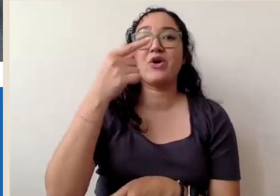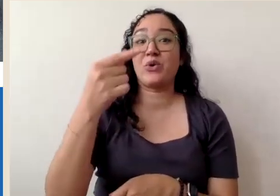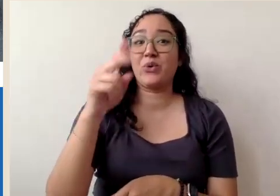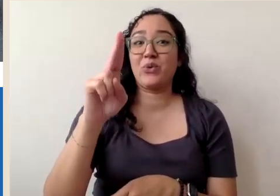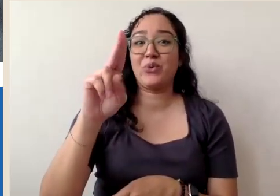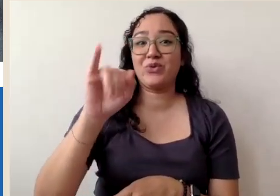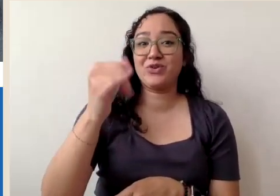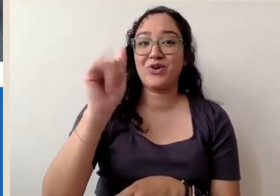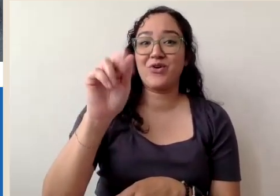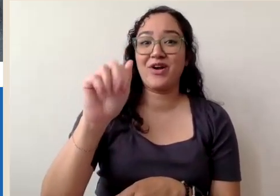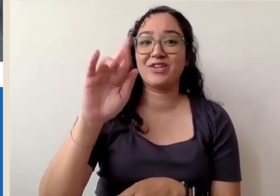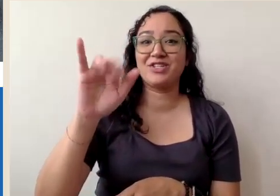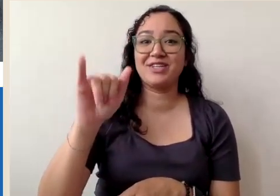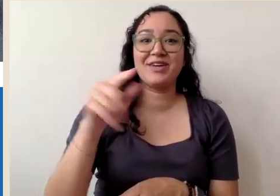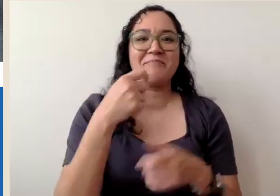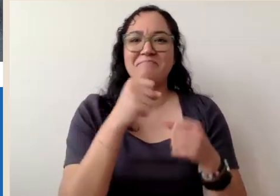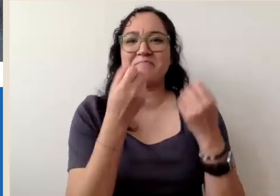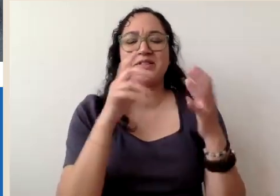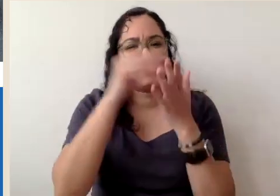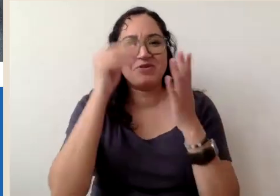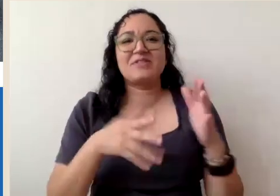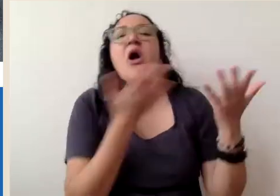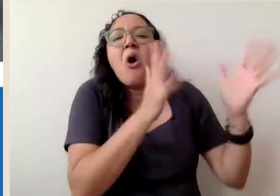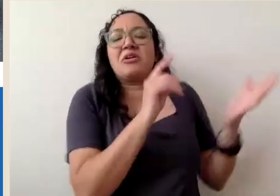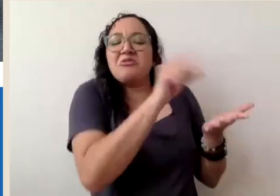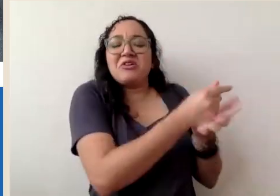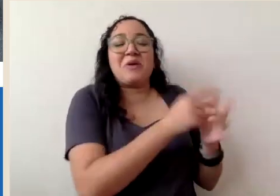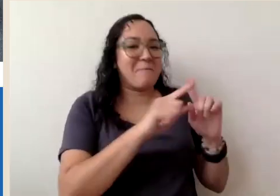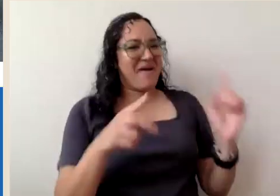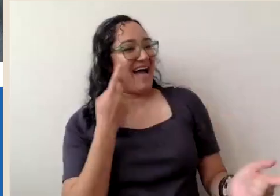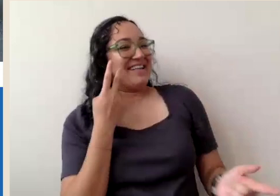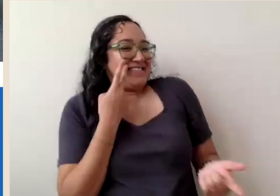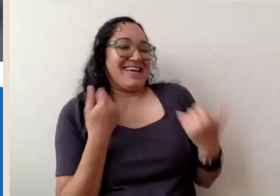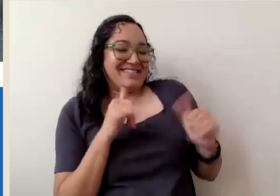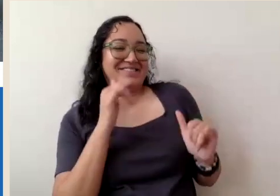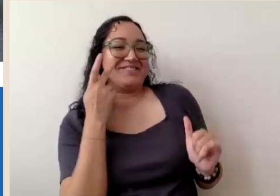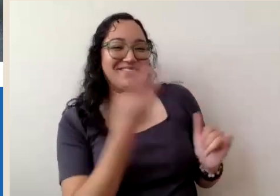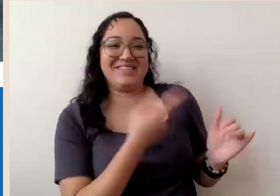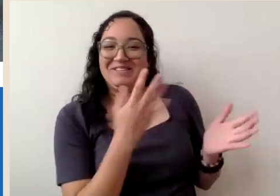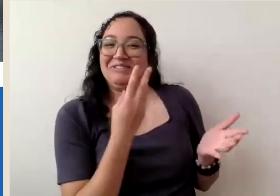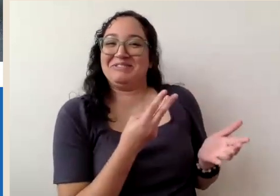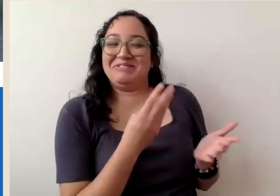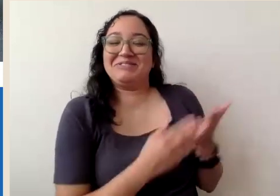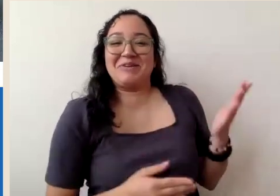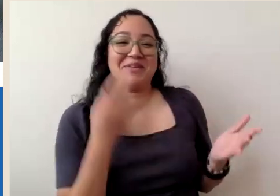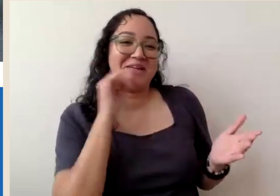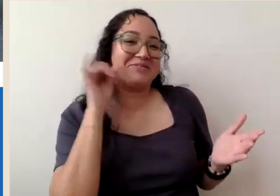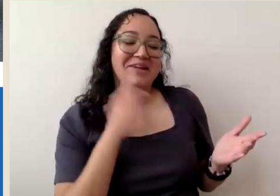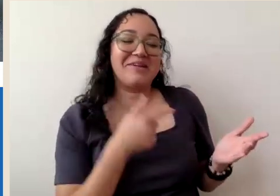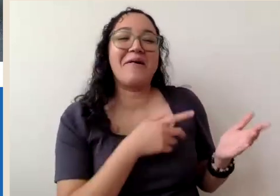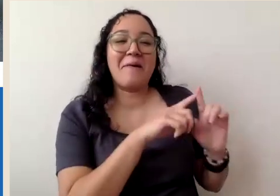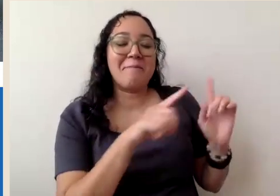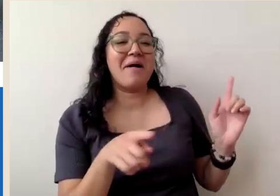students yesterday. They're technically not students at this point. They graduated from high school, but for me, they're still students. But they